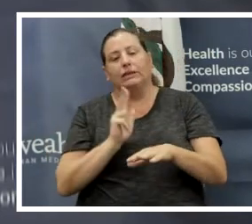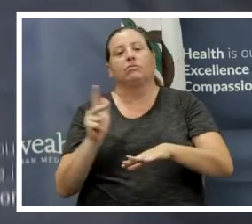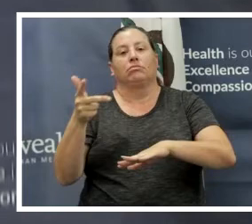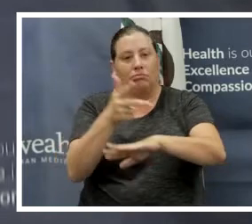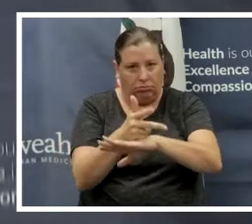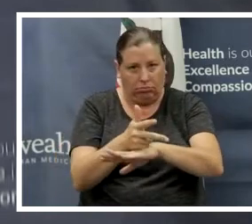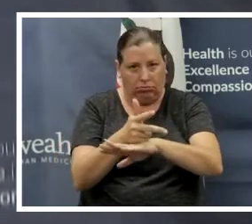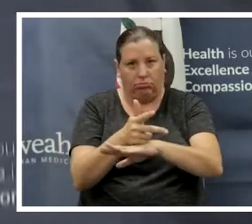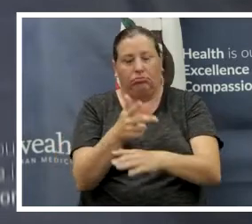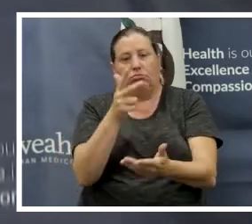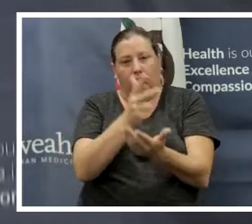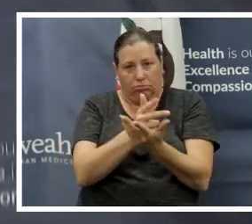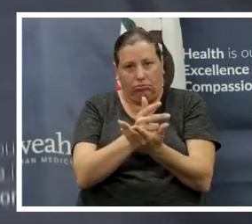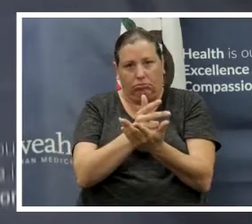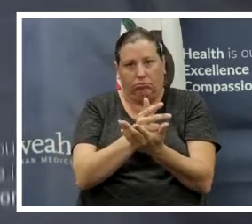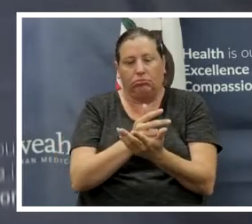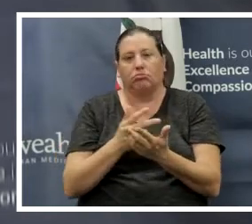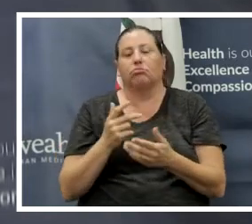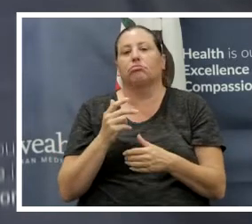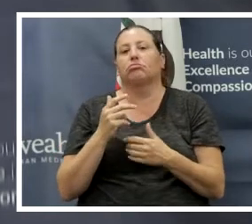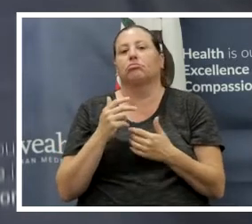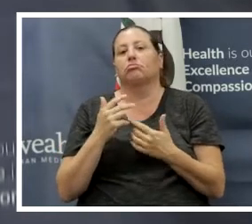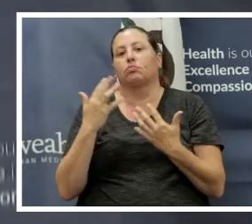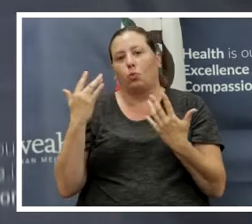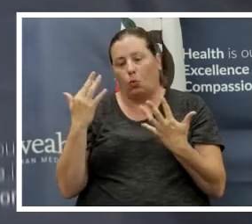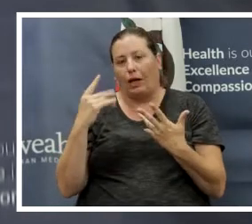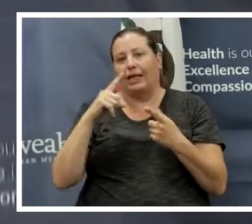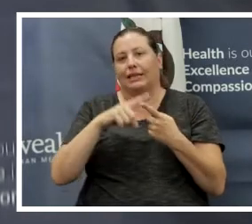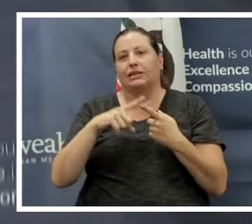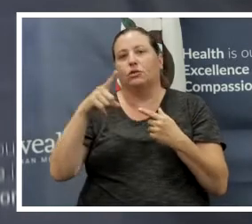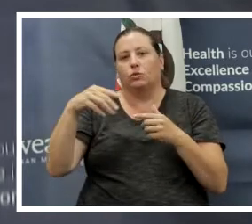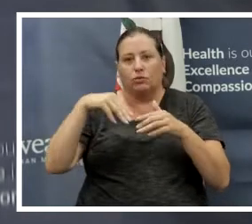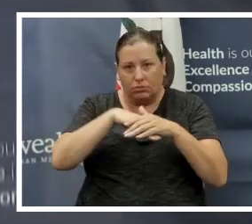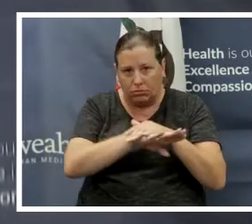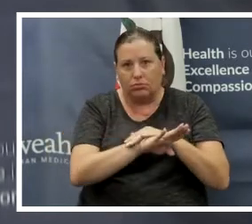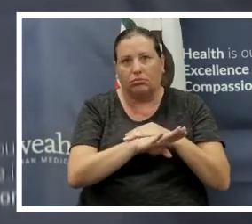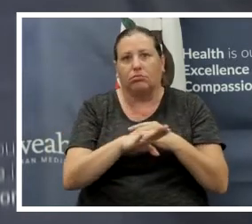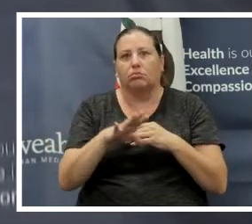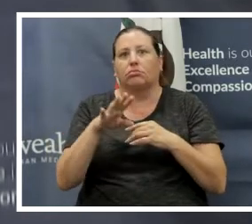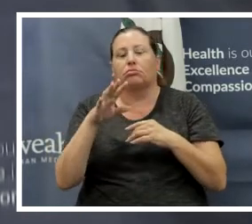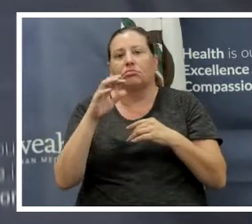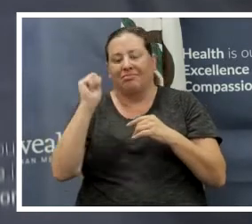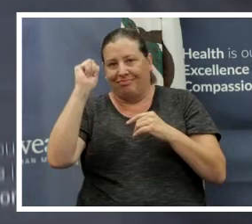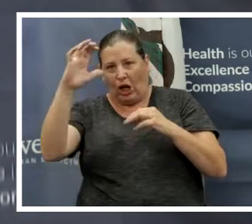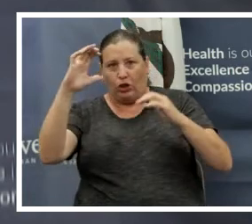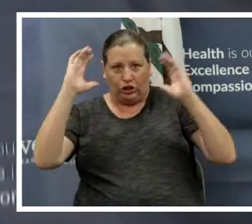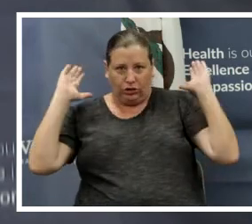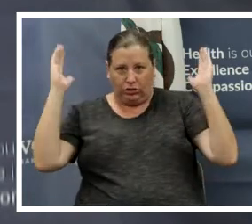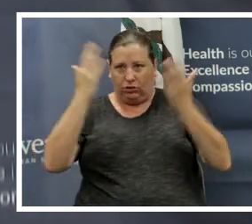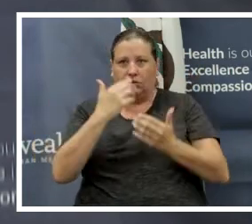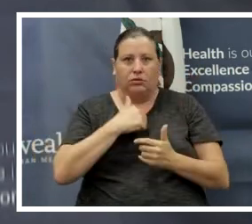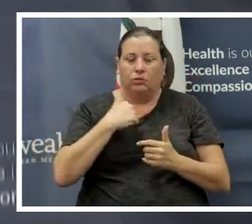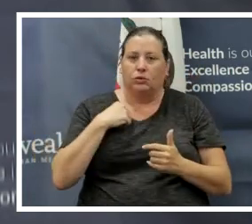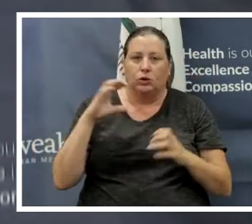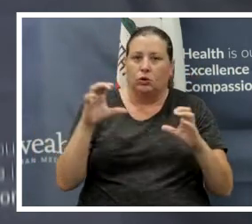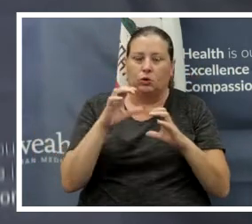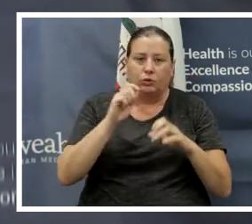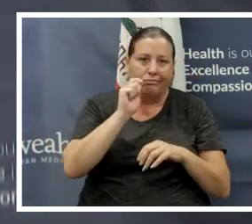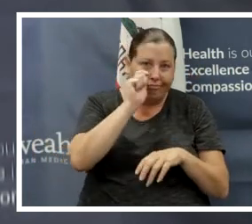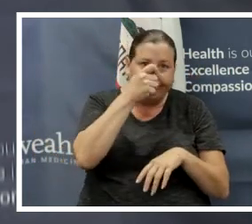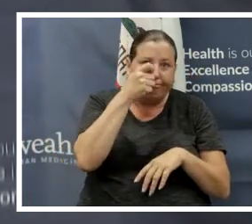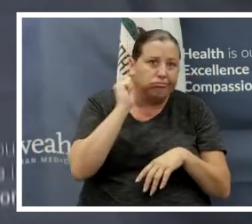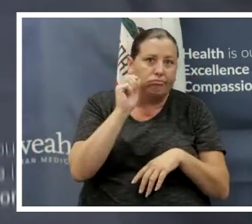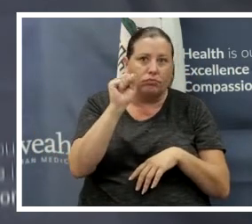into an air-conditioned, special C-train where we just do a simple nair swab just in the